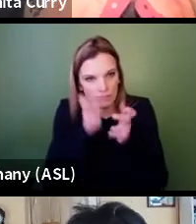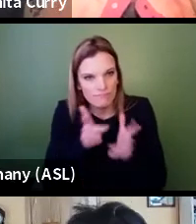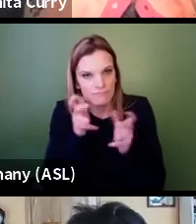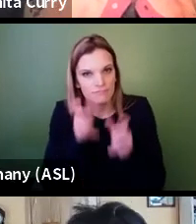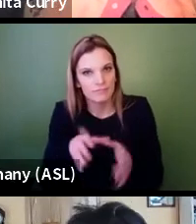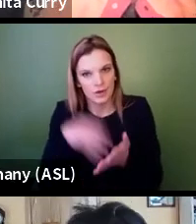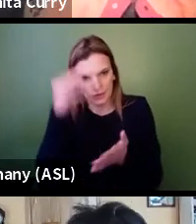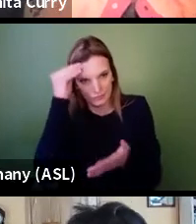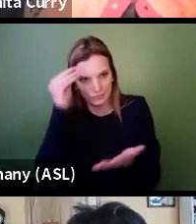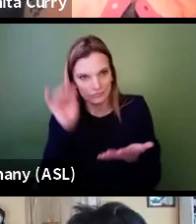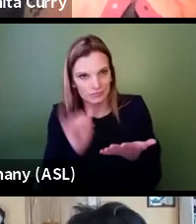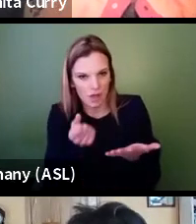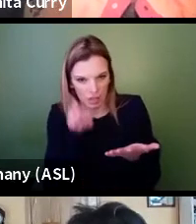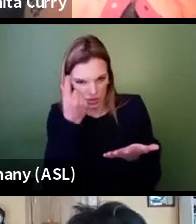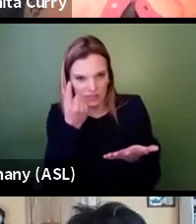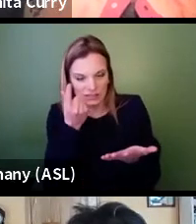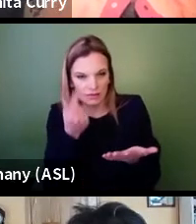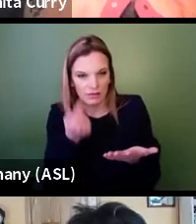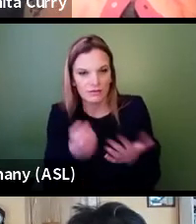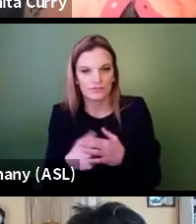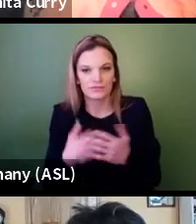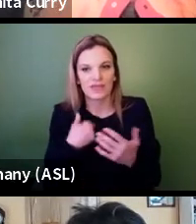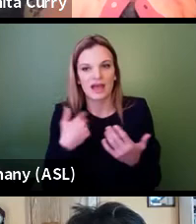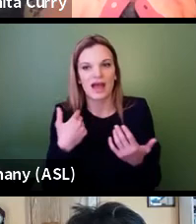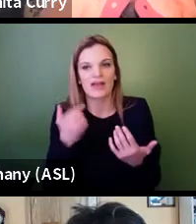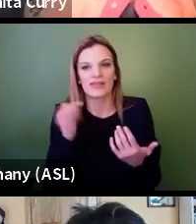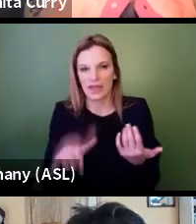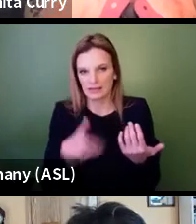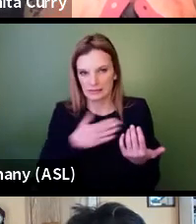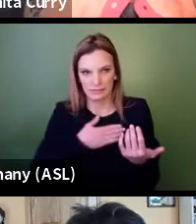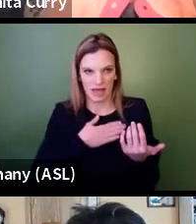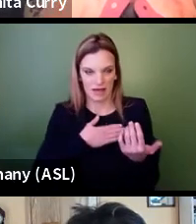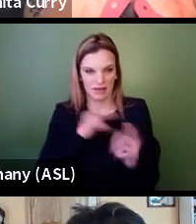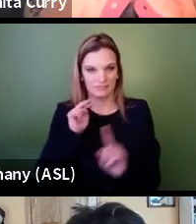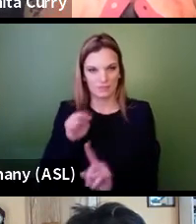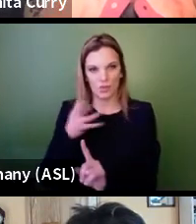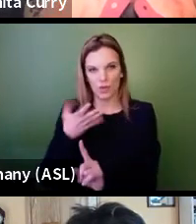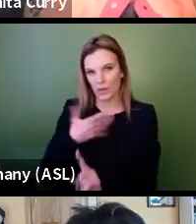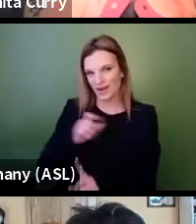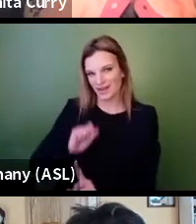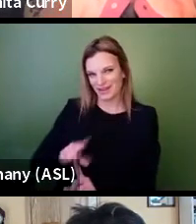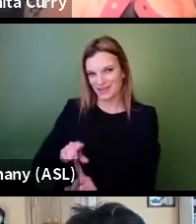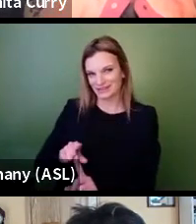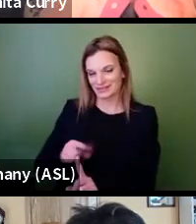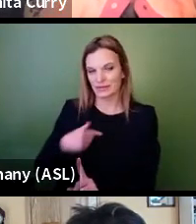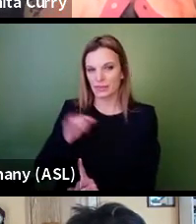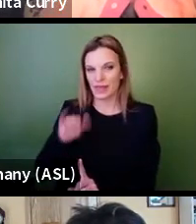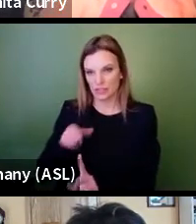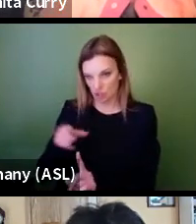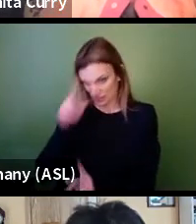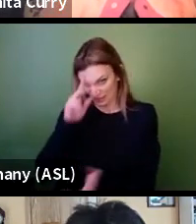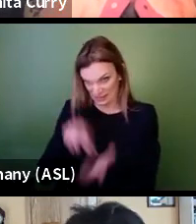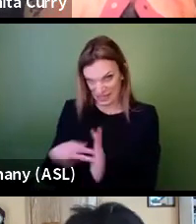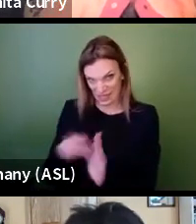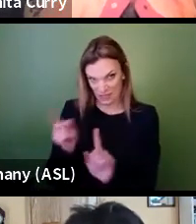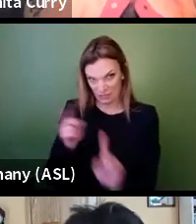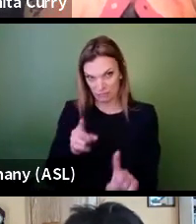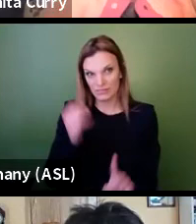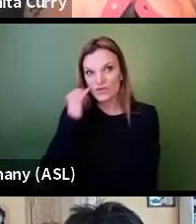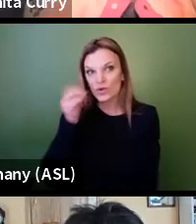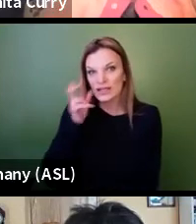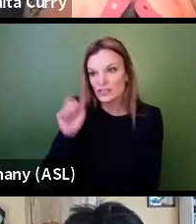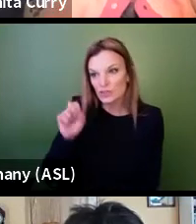and try to develop our own understanding, it feels like, that's where I was gonna ask the League of Women Voters, Susan Smith, is whether she was intending this. So if you're listening, Susan,